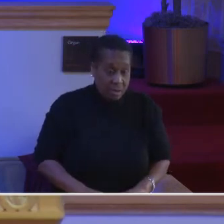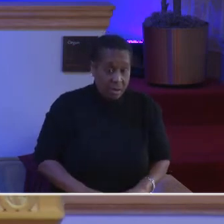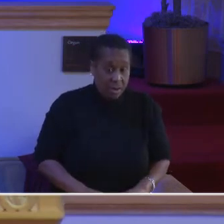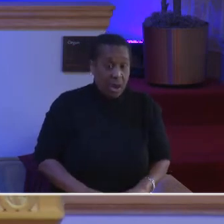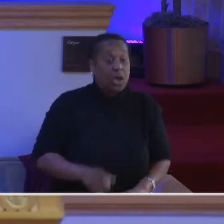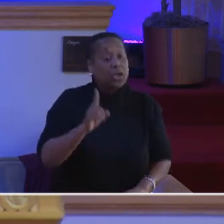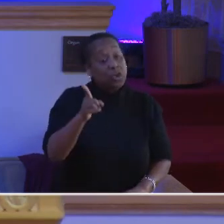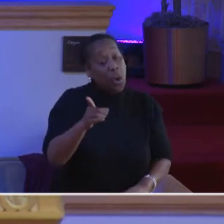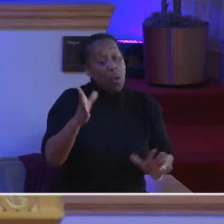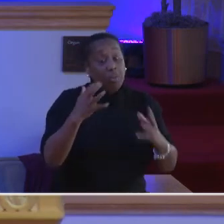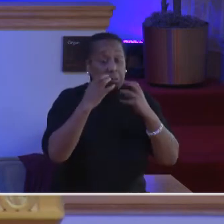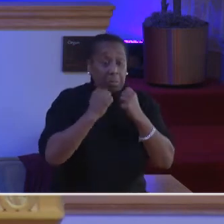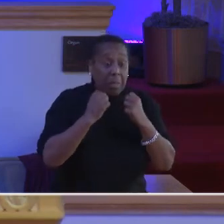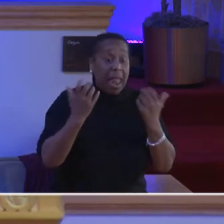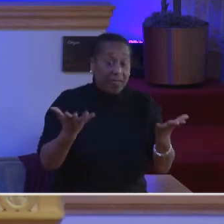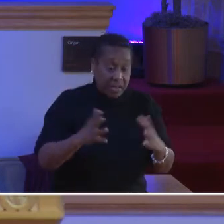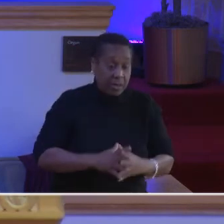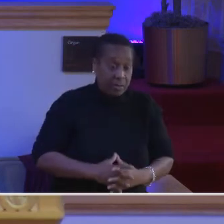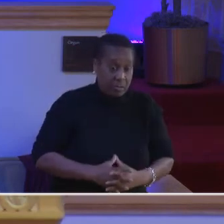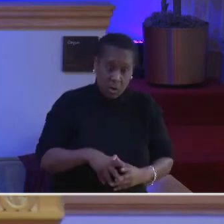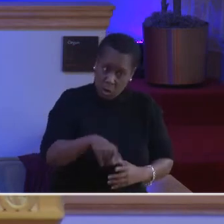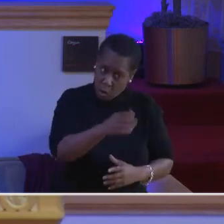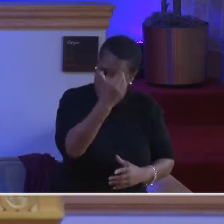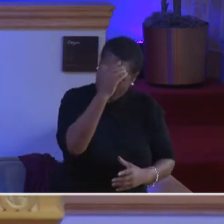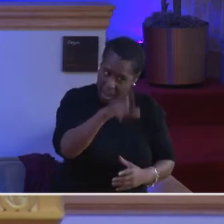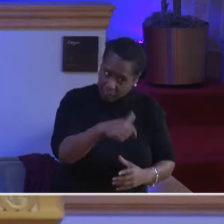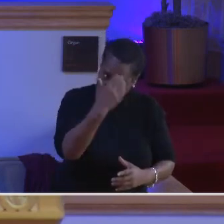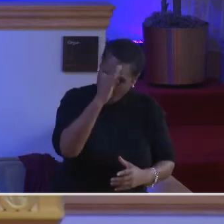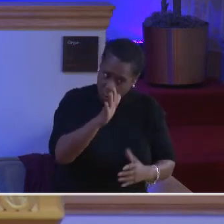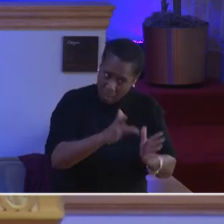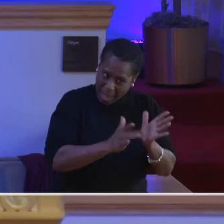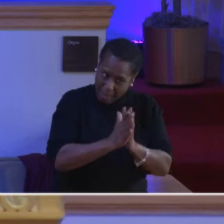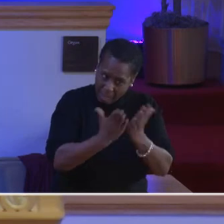So, beloved, you better know your Bible.